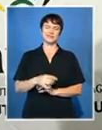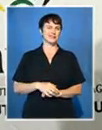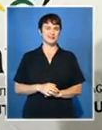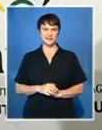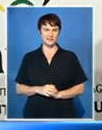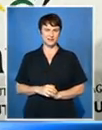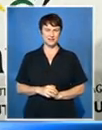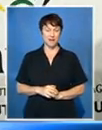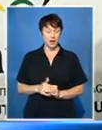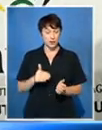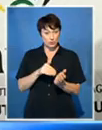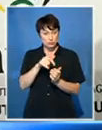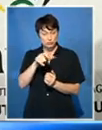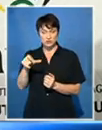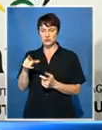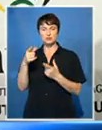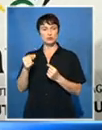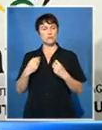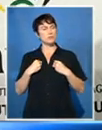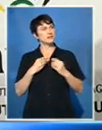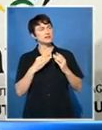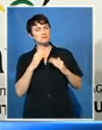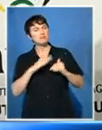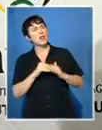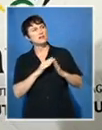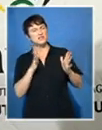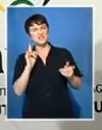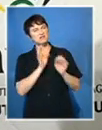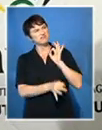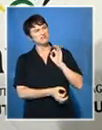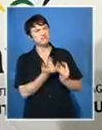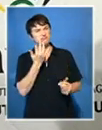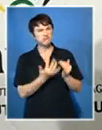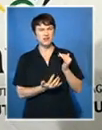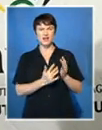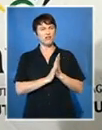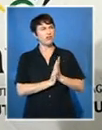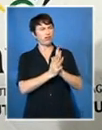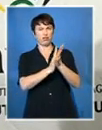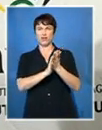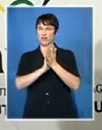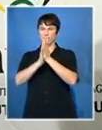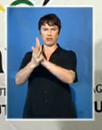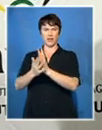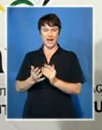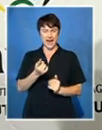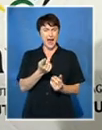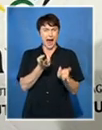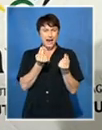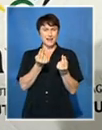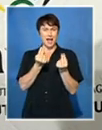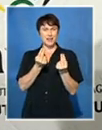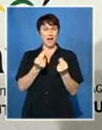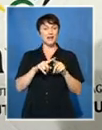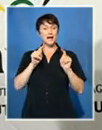now vandalize properties and institutions of higher learning, even burning down a brand new laboratory